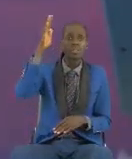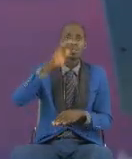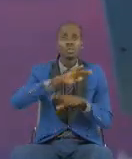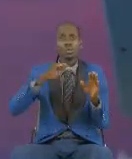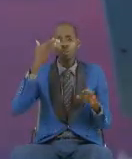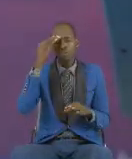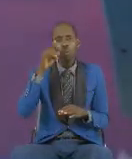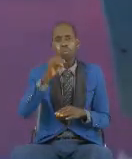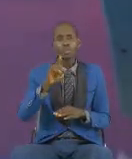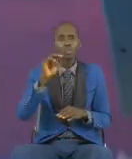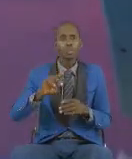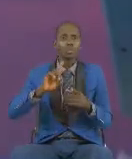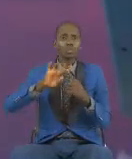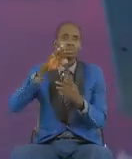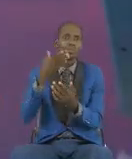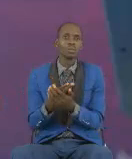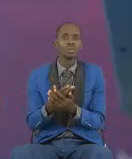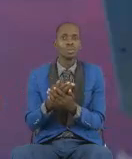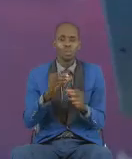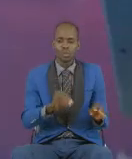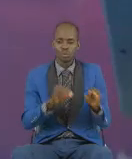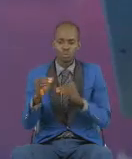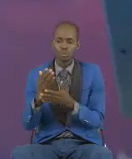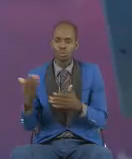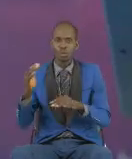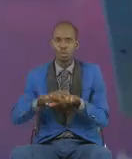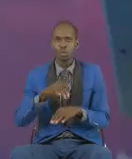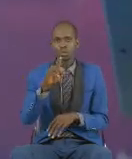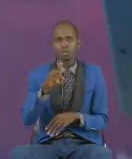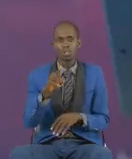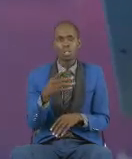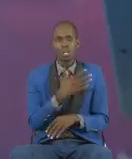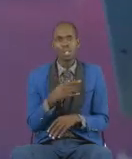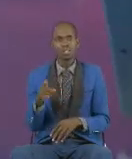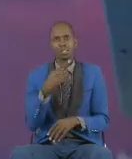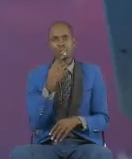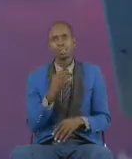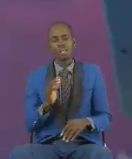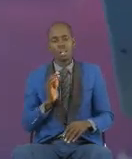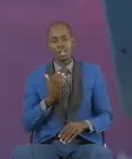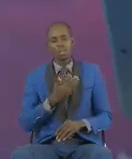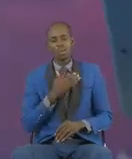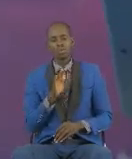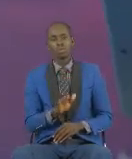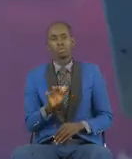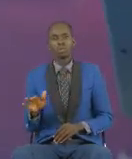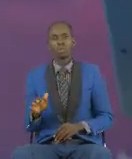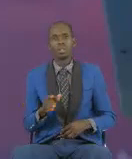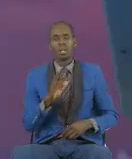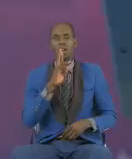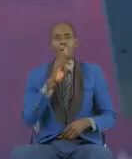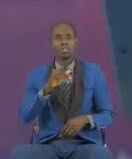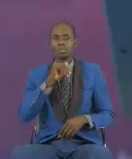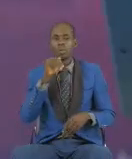reach, they put something on you. They say, our children are not this